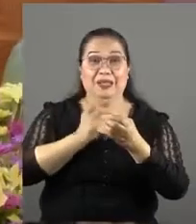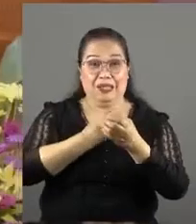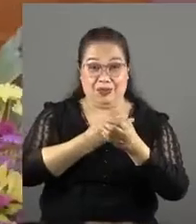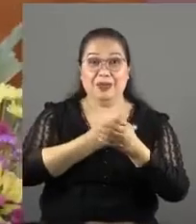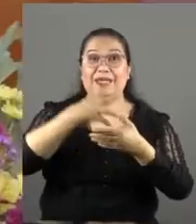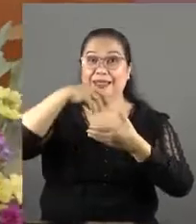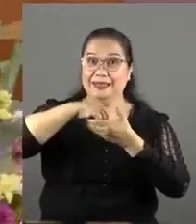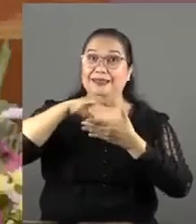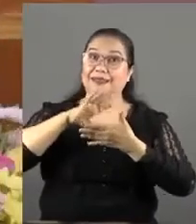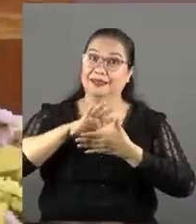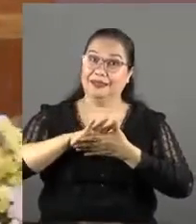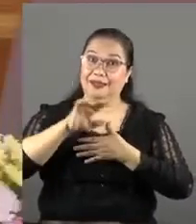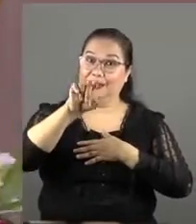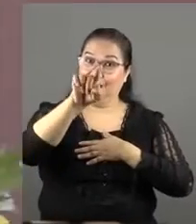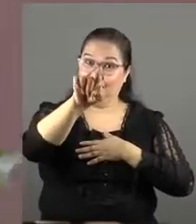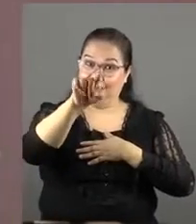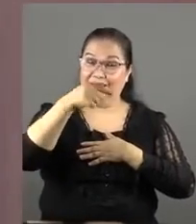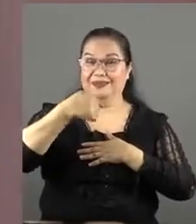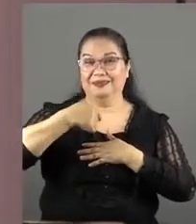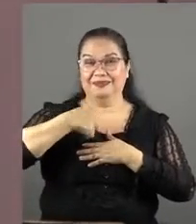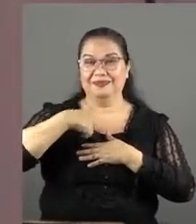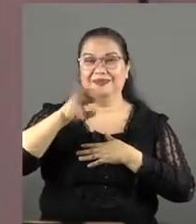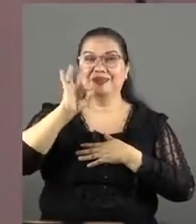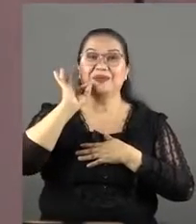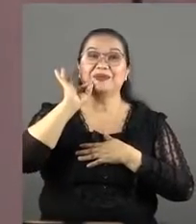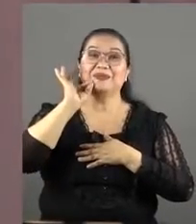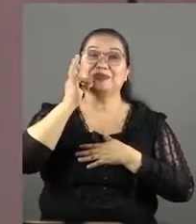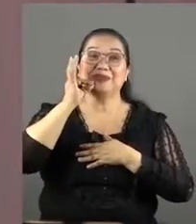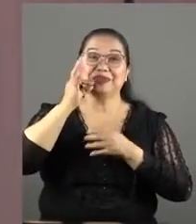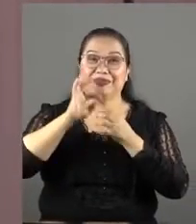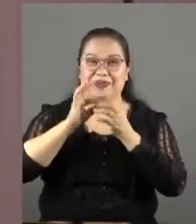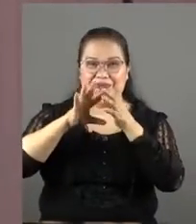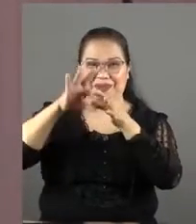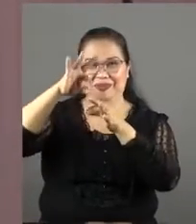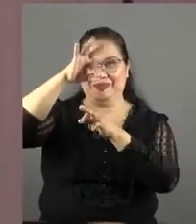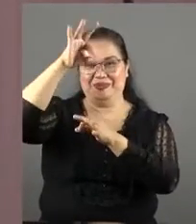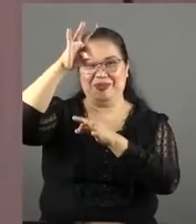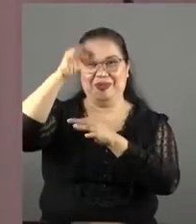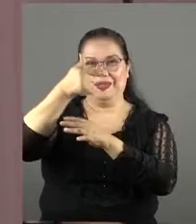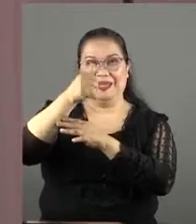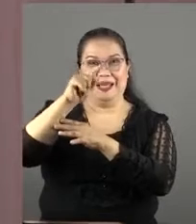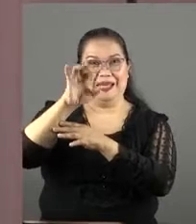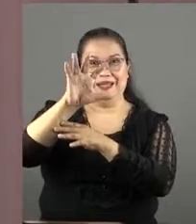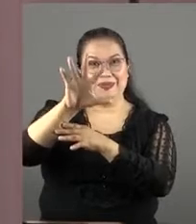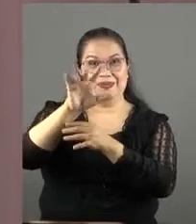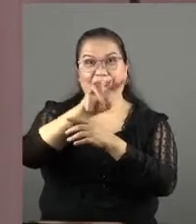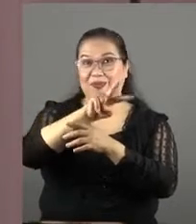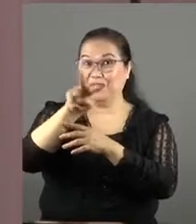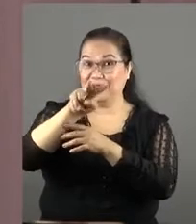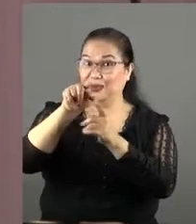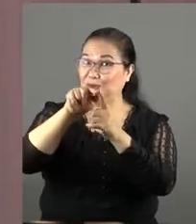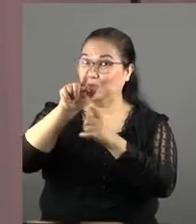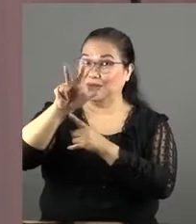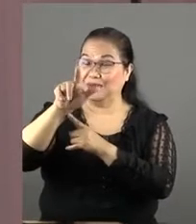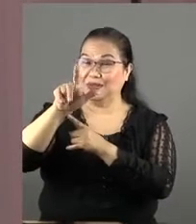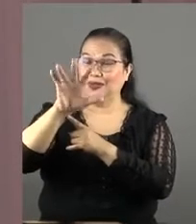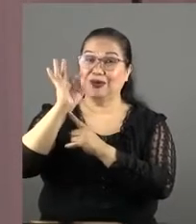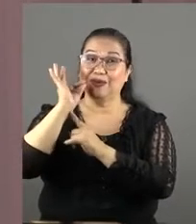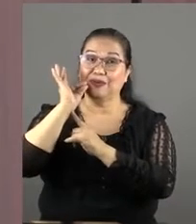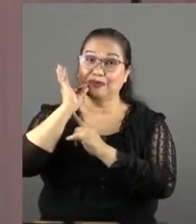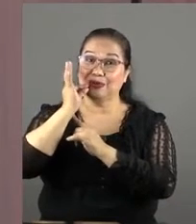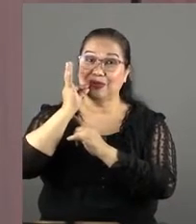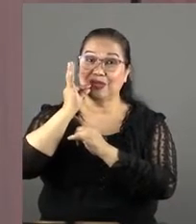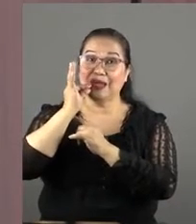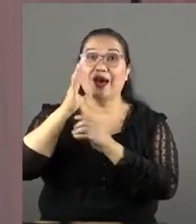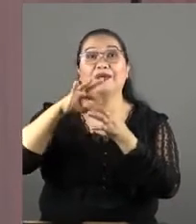something inside me and you that's called the fruit of the Spirit. Galatians 5, 22 to 23, but the fruit of the Spirit is